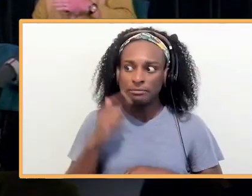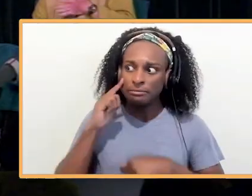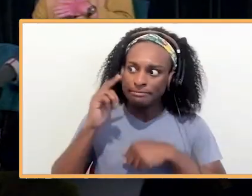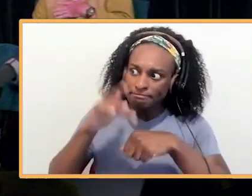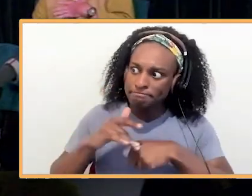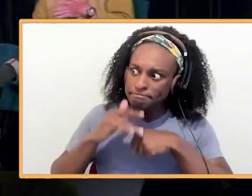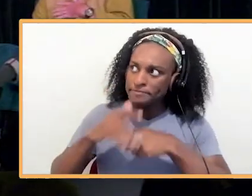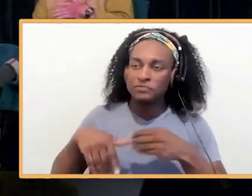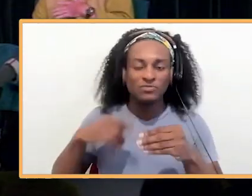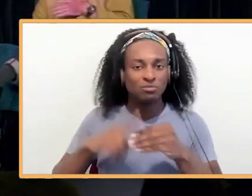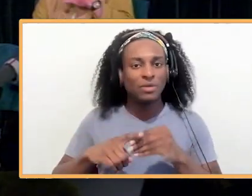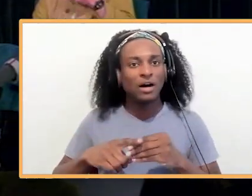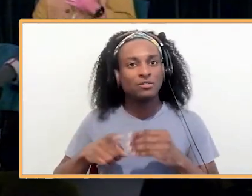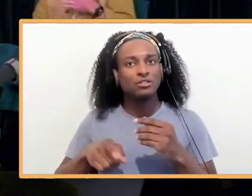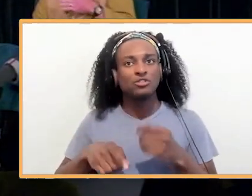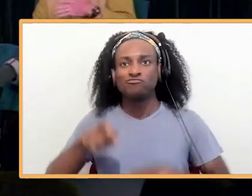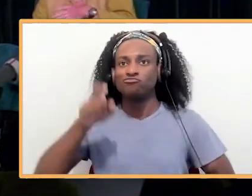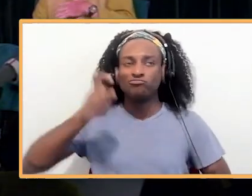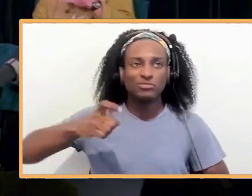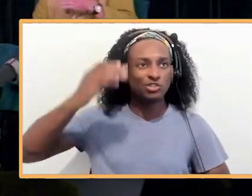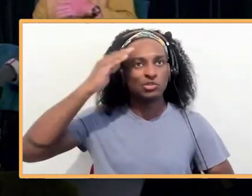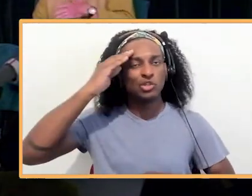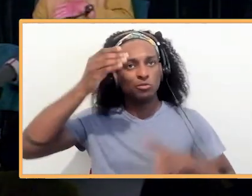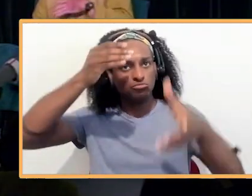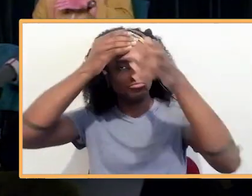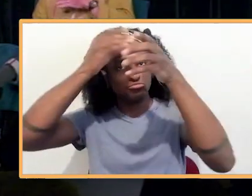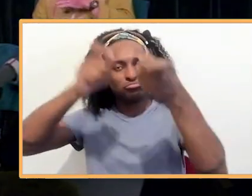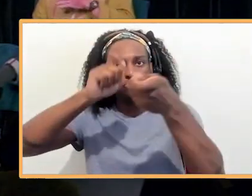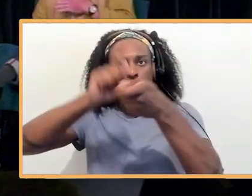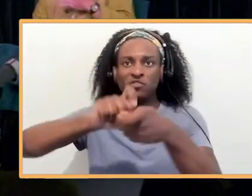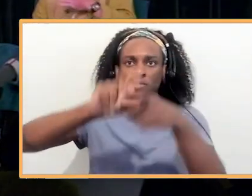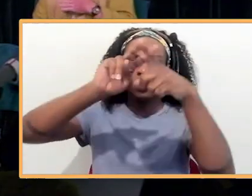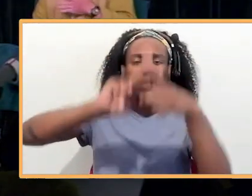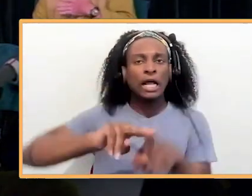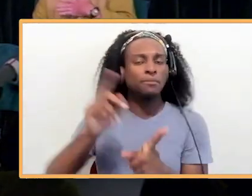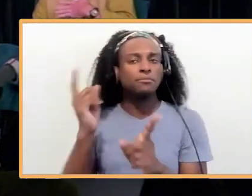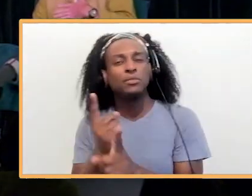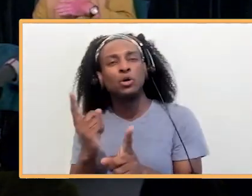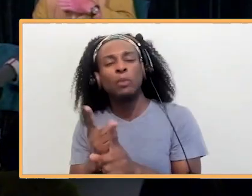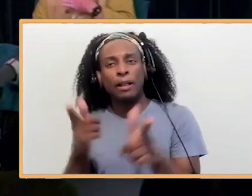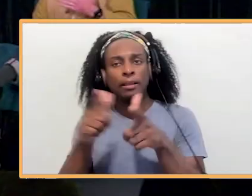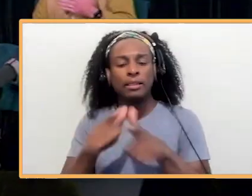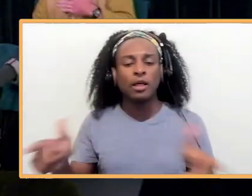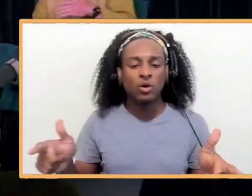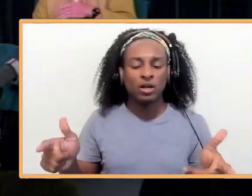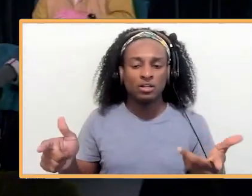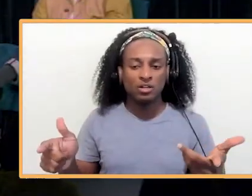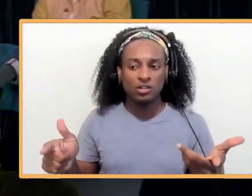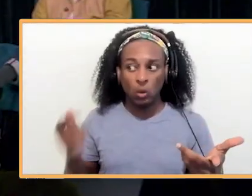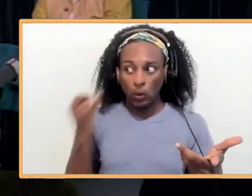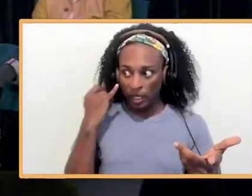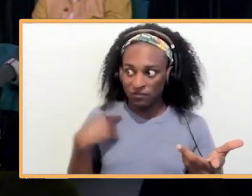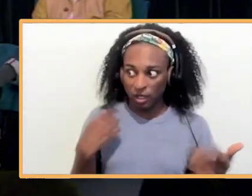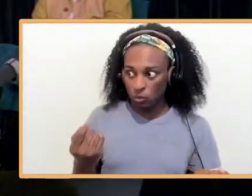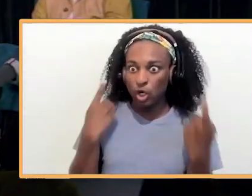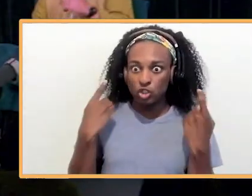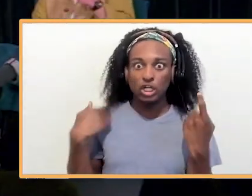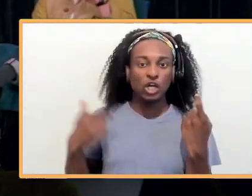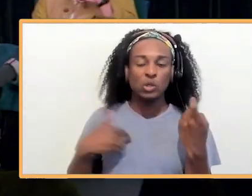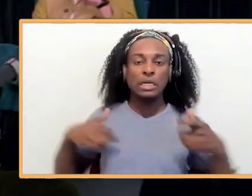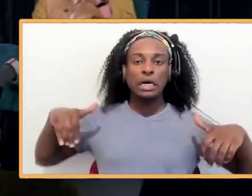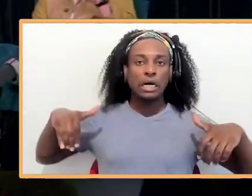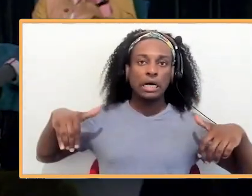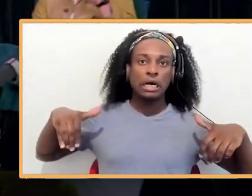there's a withholding until we understand. And so the question, what am I withholding until I understand? And